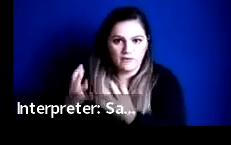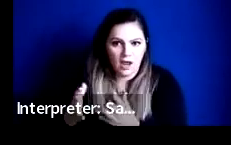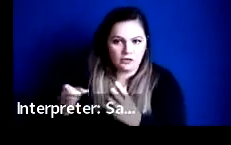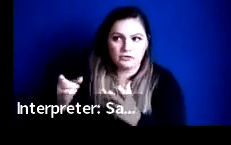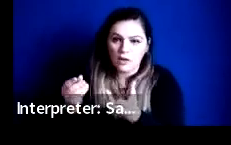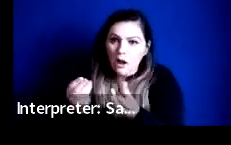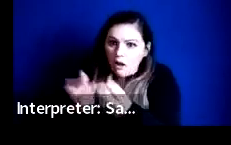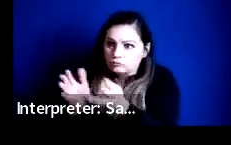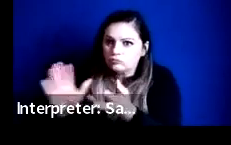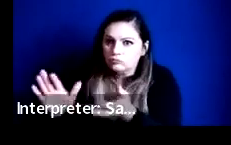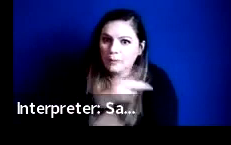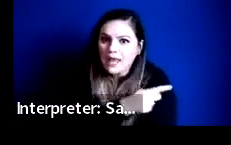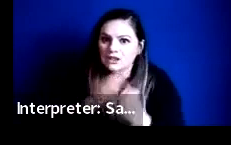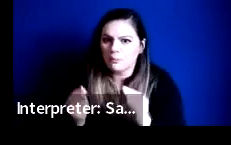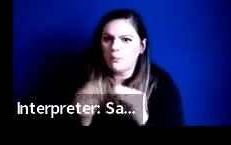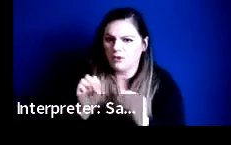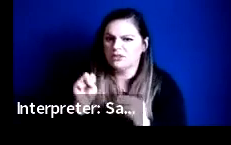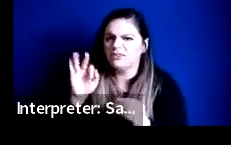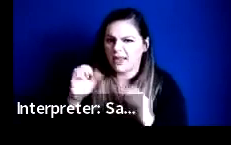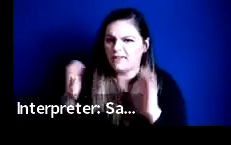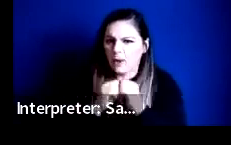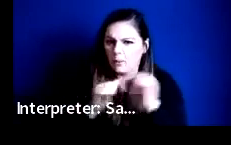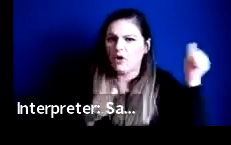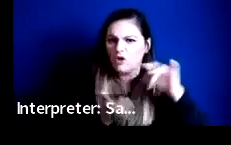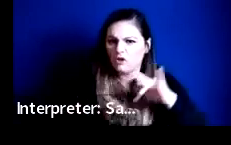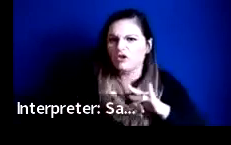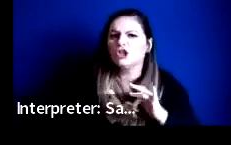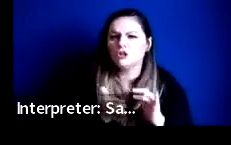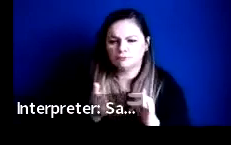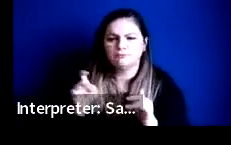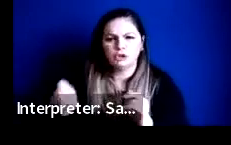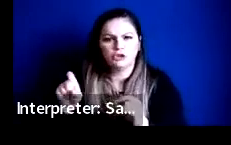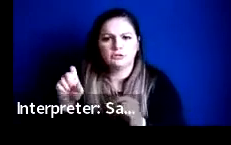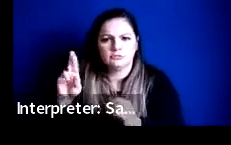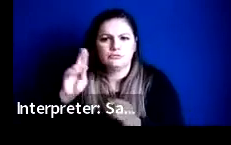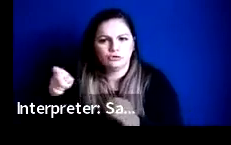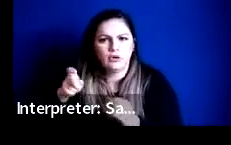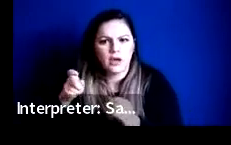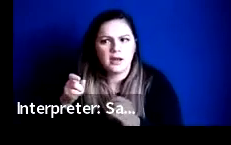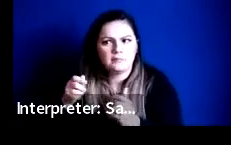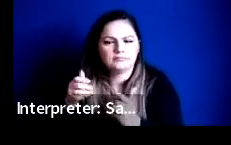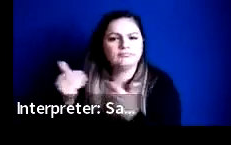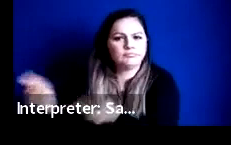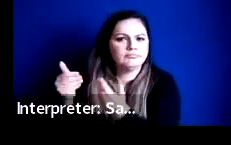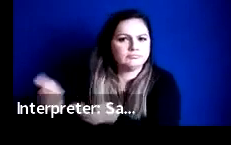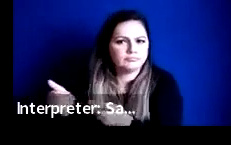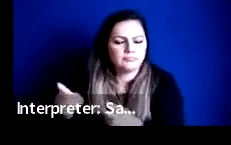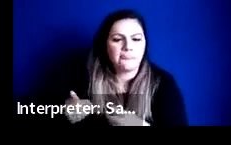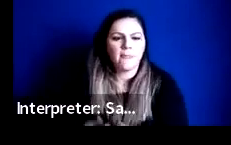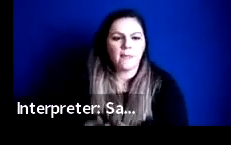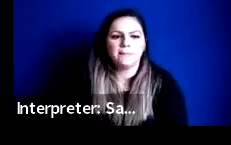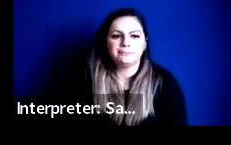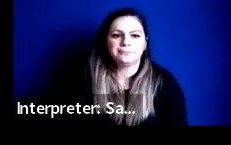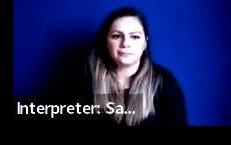to be safer than all the other opioids that you might know of previously. And it was mainly